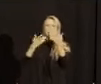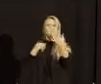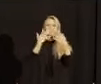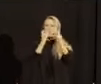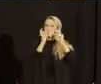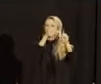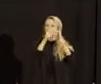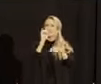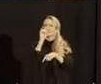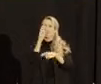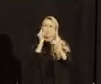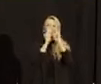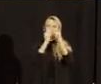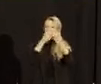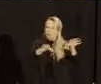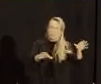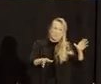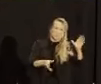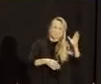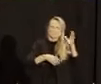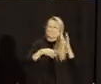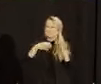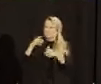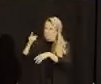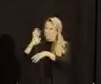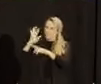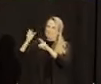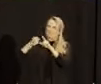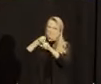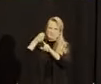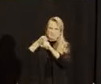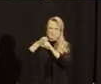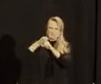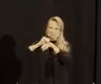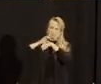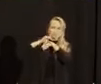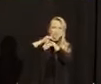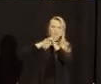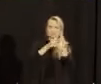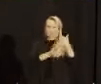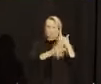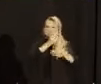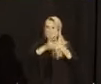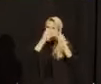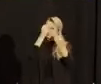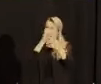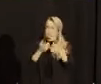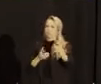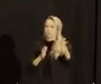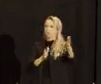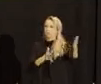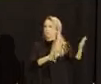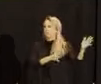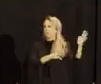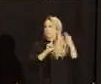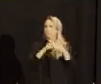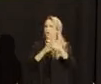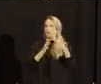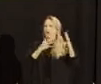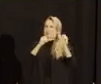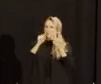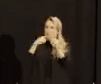on youth and families today. I see it. That is what I know you all